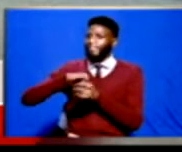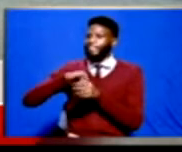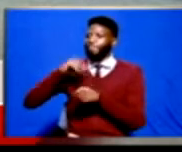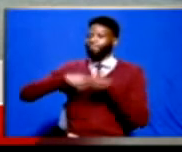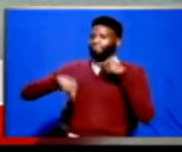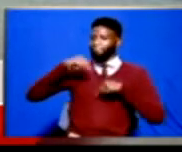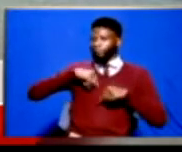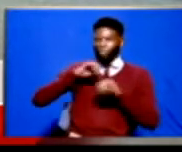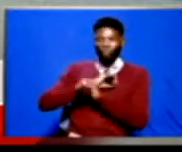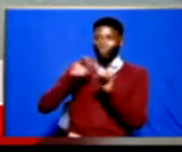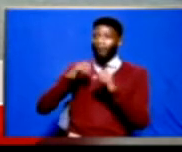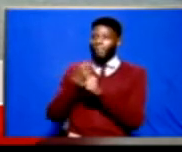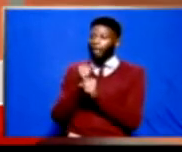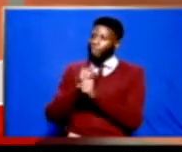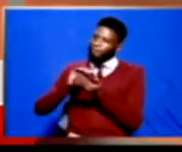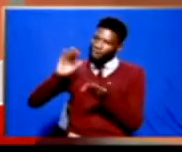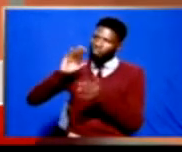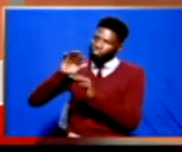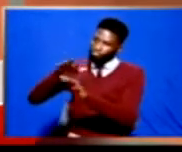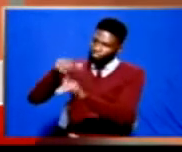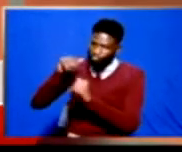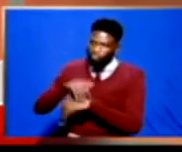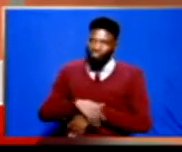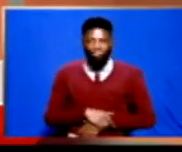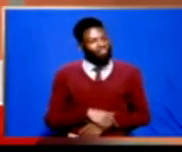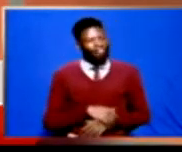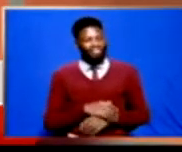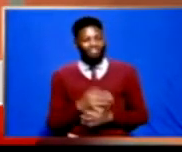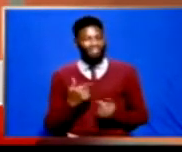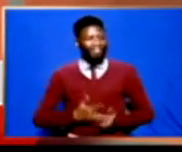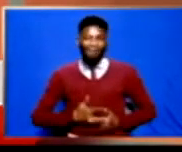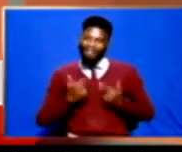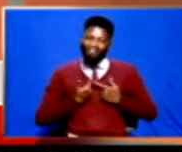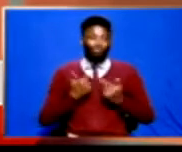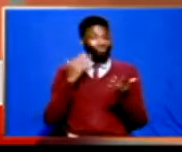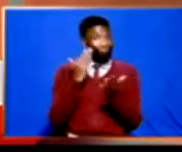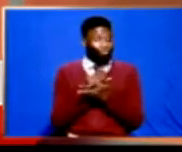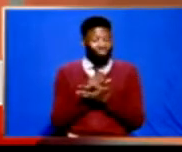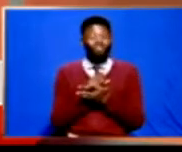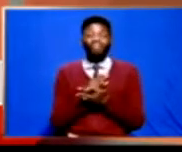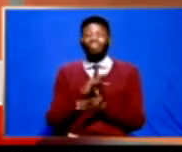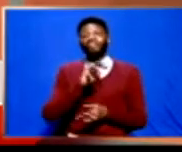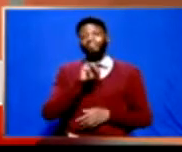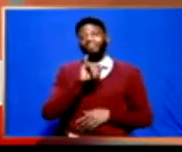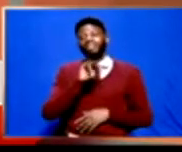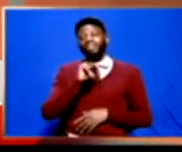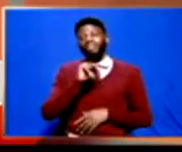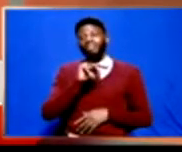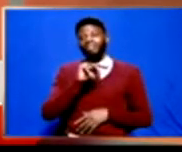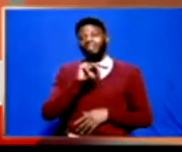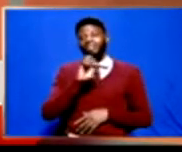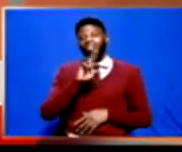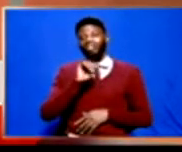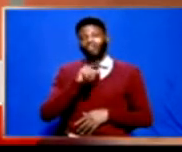country? Well, O'Brien, it is the reality of life that minerals live underground and we humans live